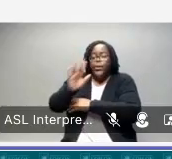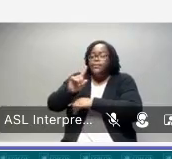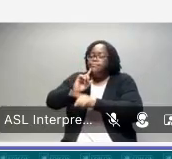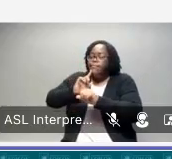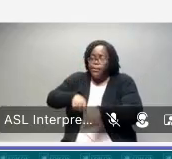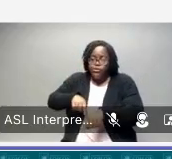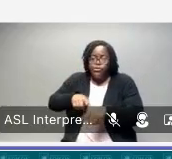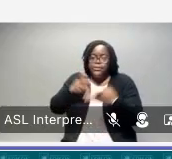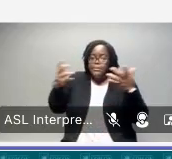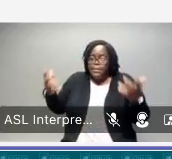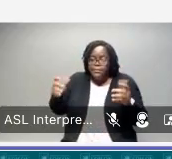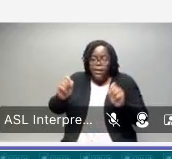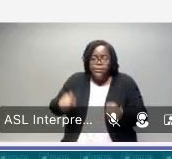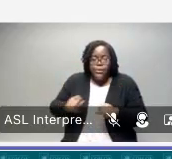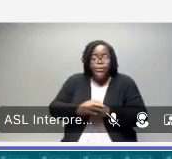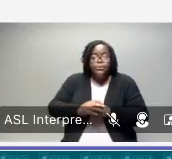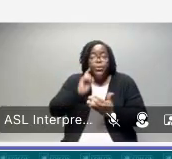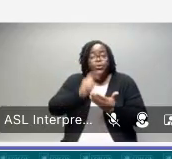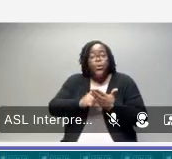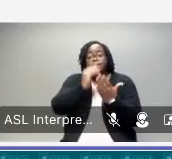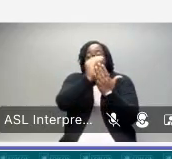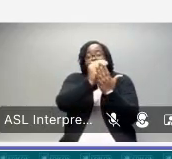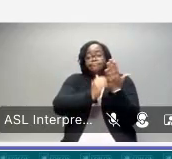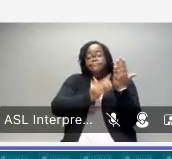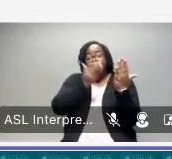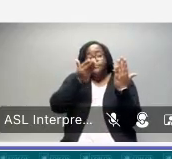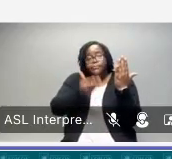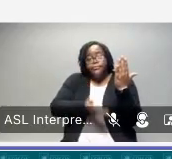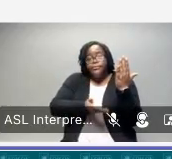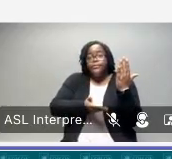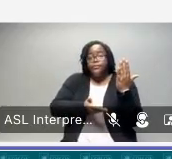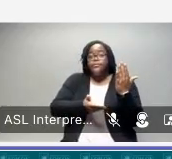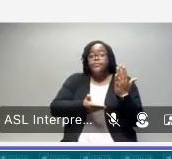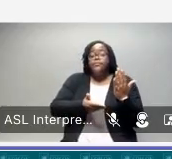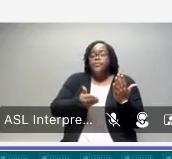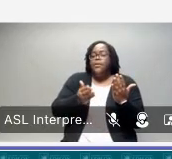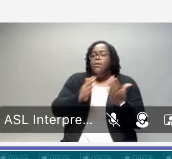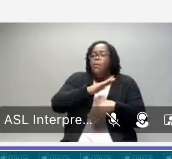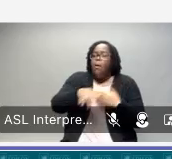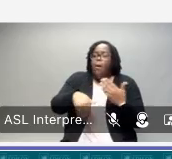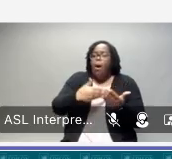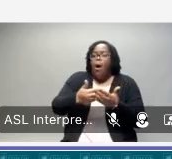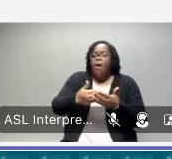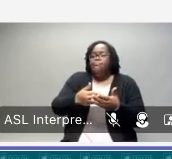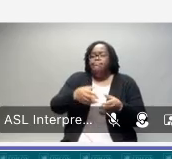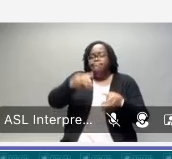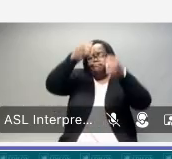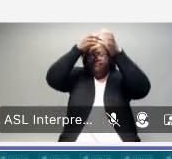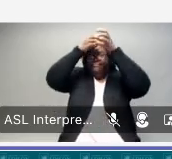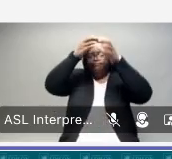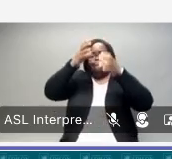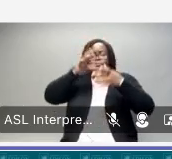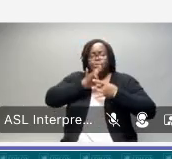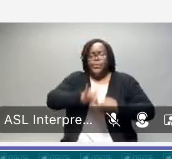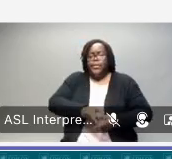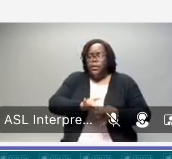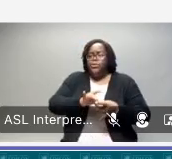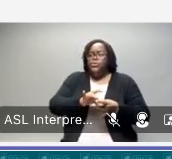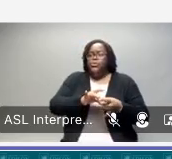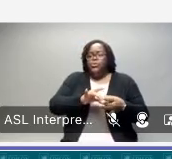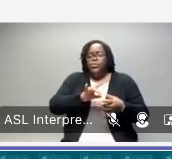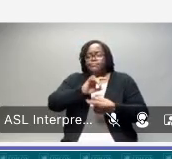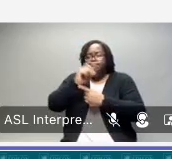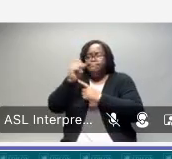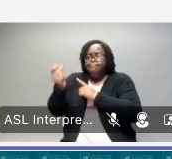As you'll see in the agenda that's on the screen today, we're joined today by subject matter experts who will share information about the conditions